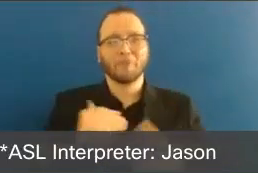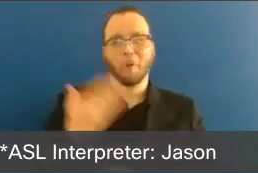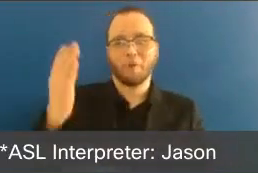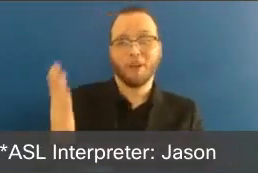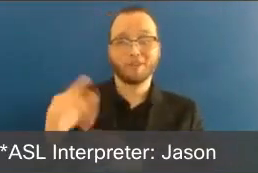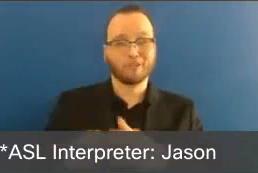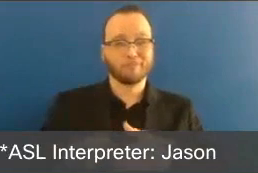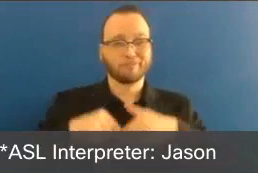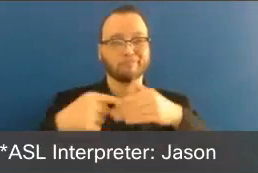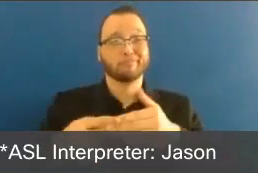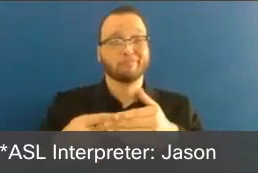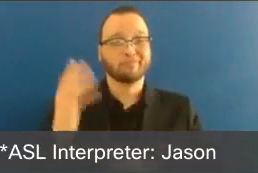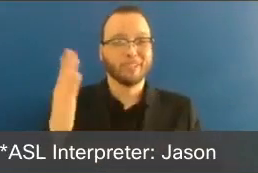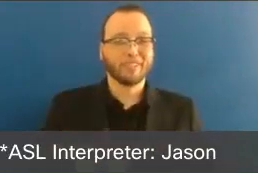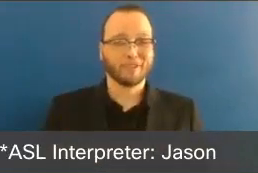the presentation.